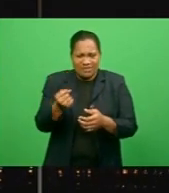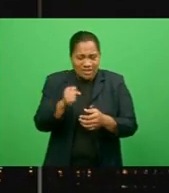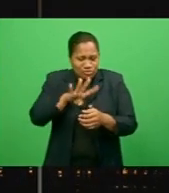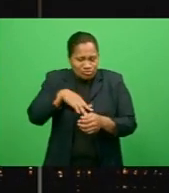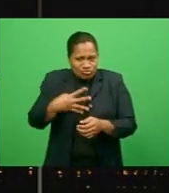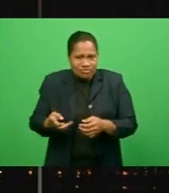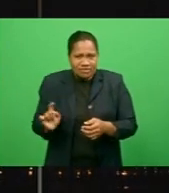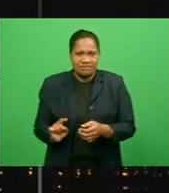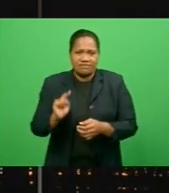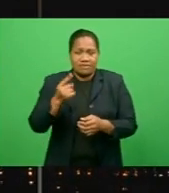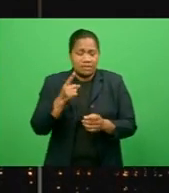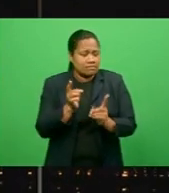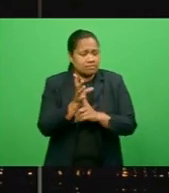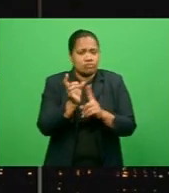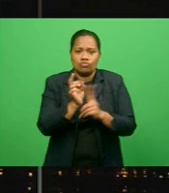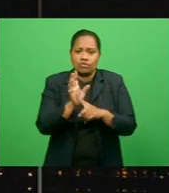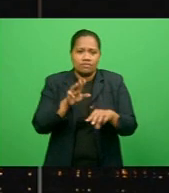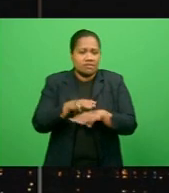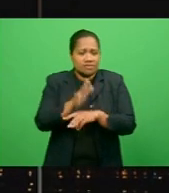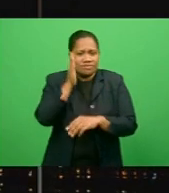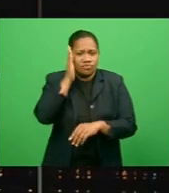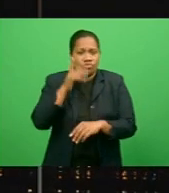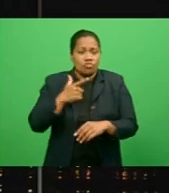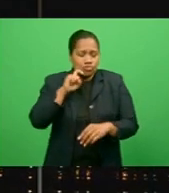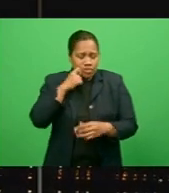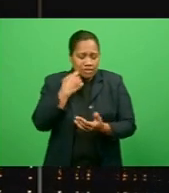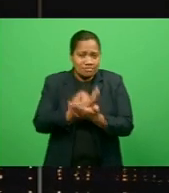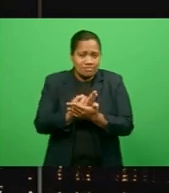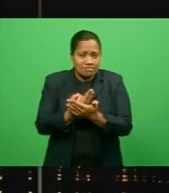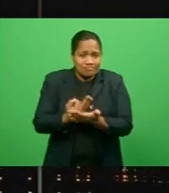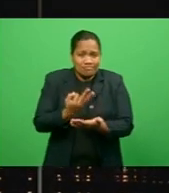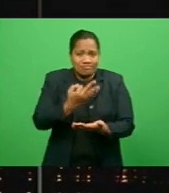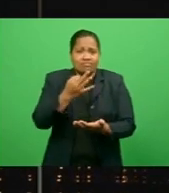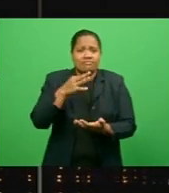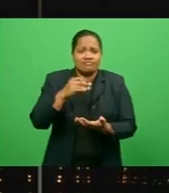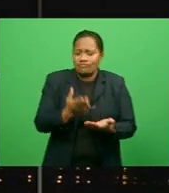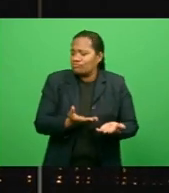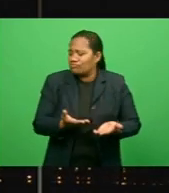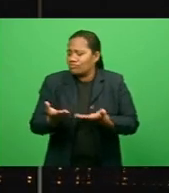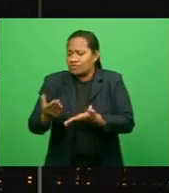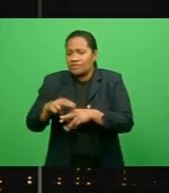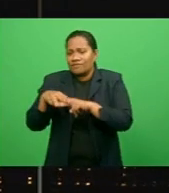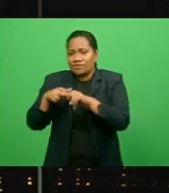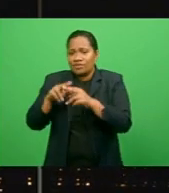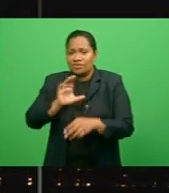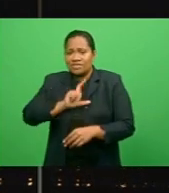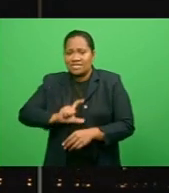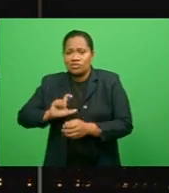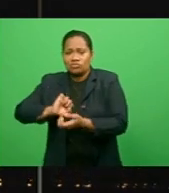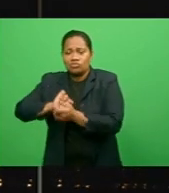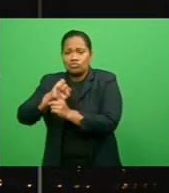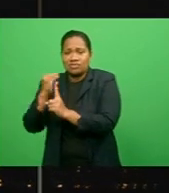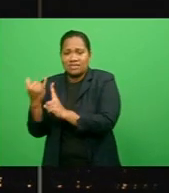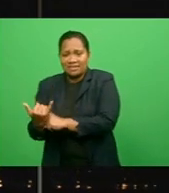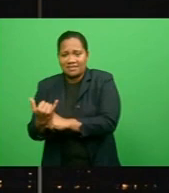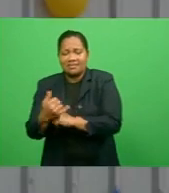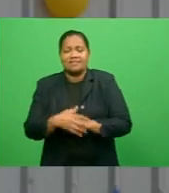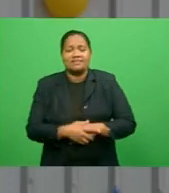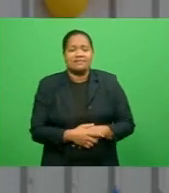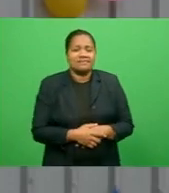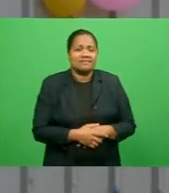an important month for the school as they will raise funds that'll go towards the Fiji Cancer Society. Felipe Naikaso has